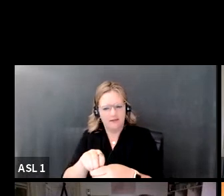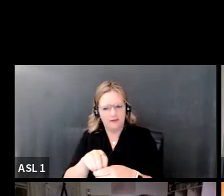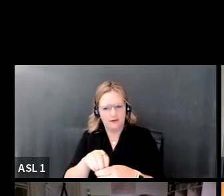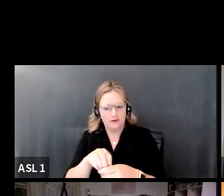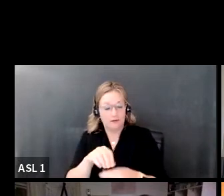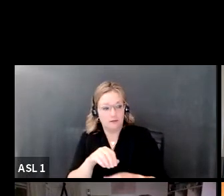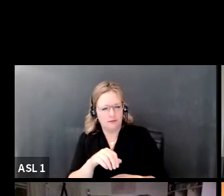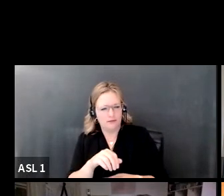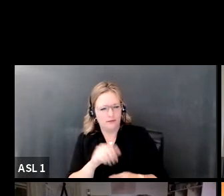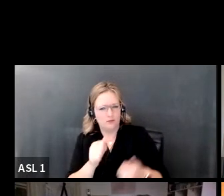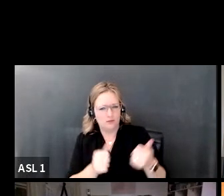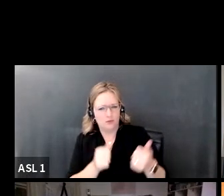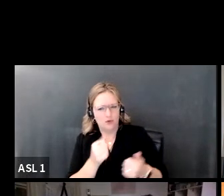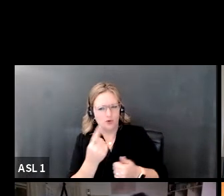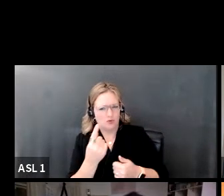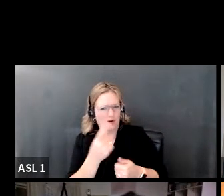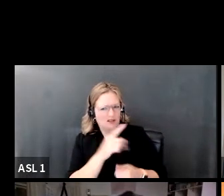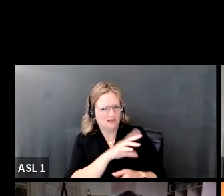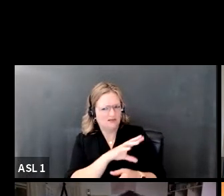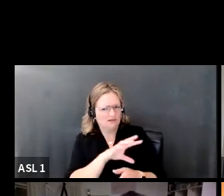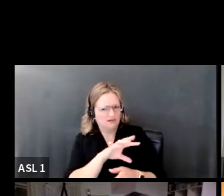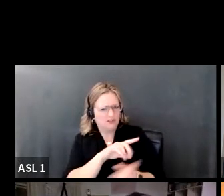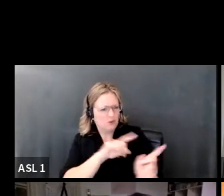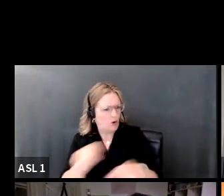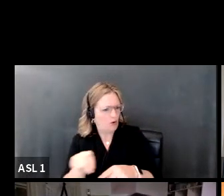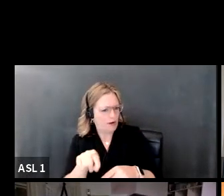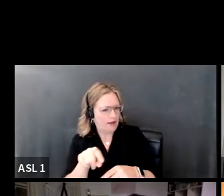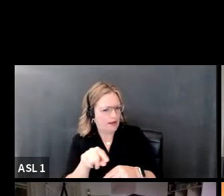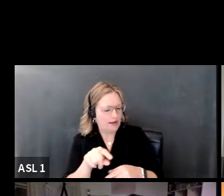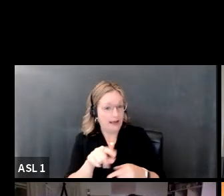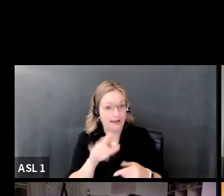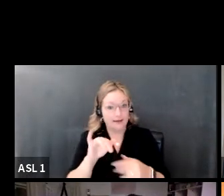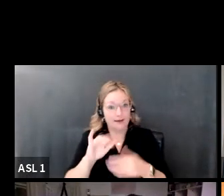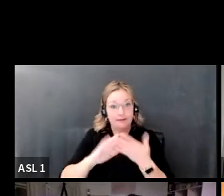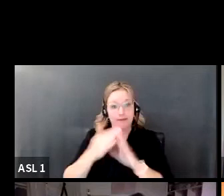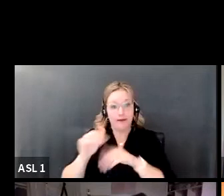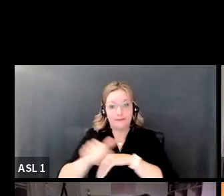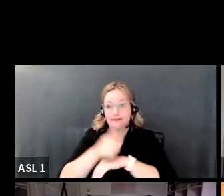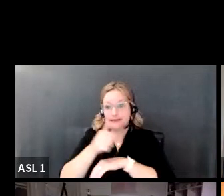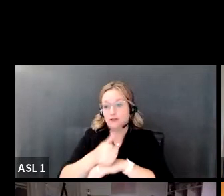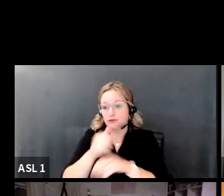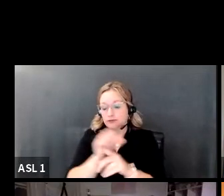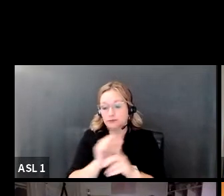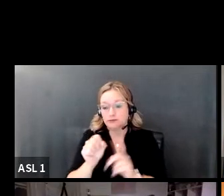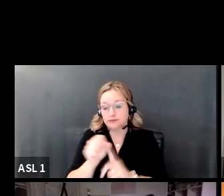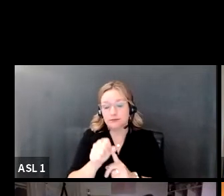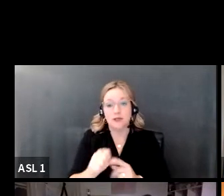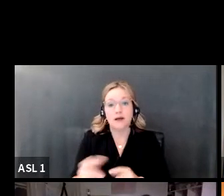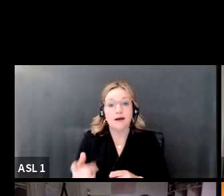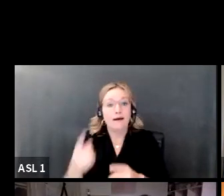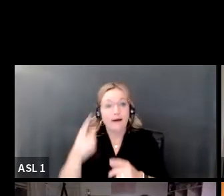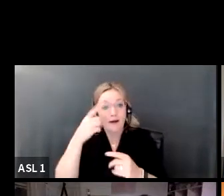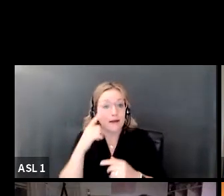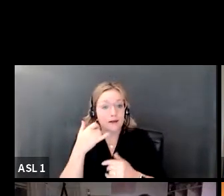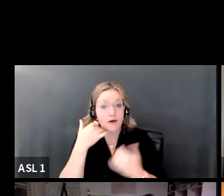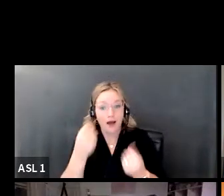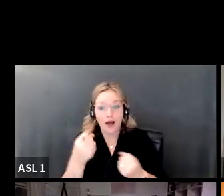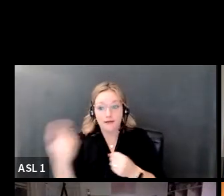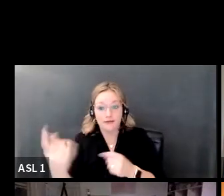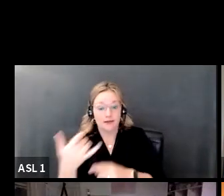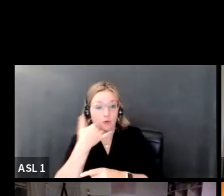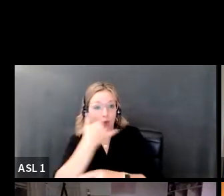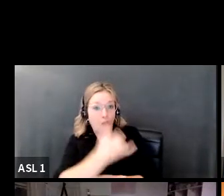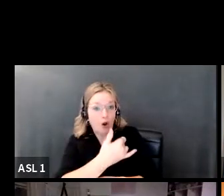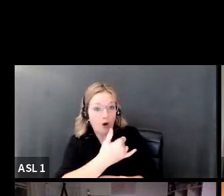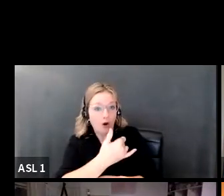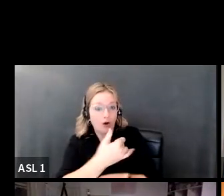going and that's where you end up with a really dangerous situation because it's like if you have the wrong officer responding to the wrong mental health call and they end up using a taser